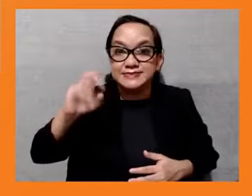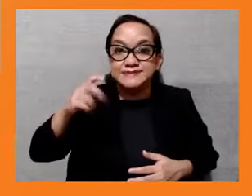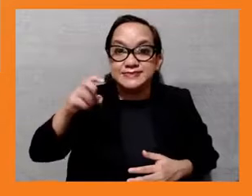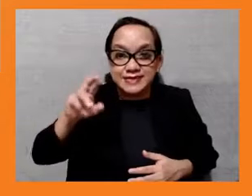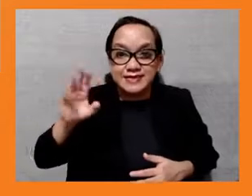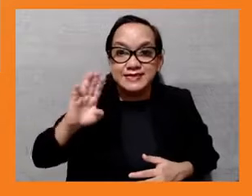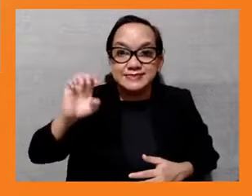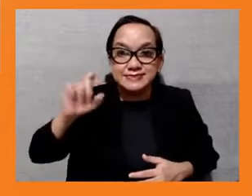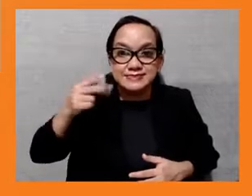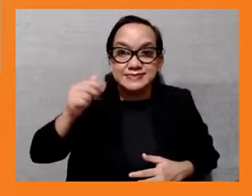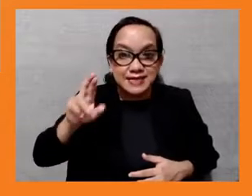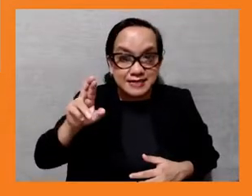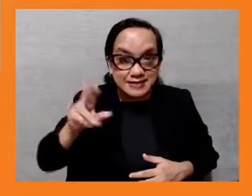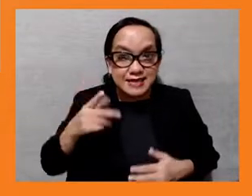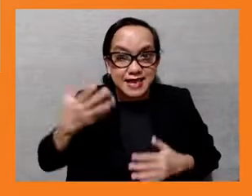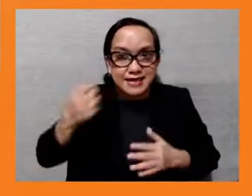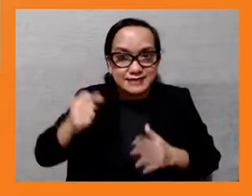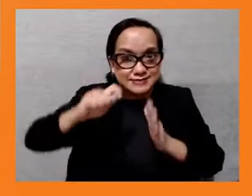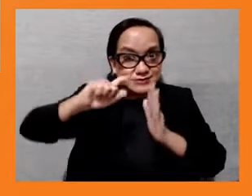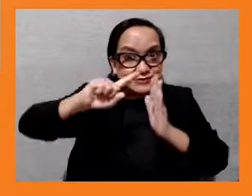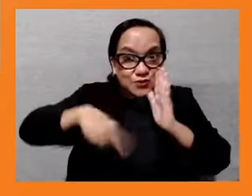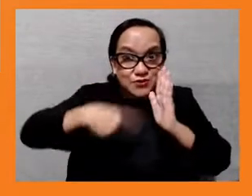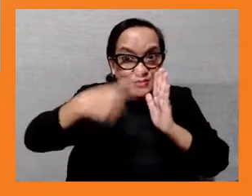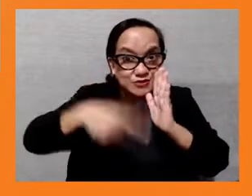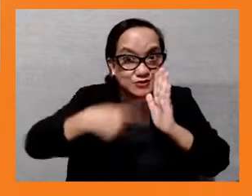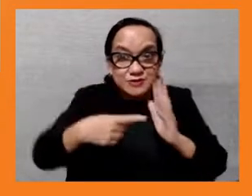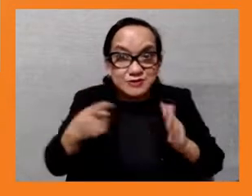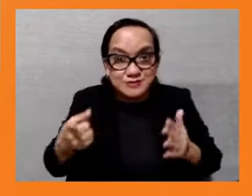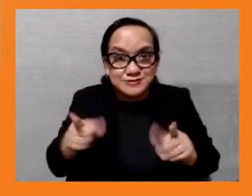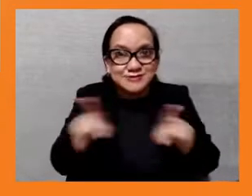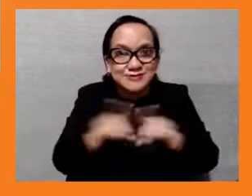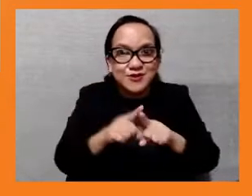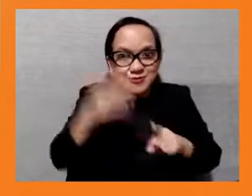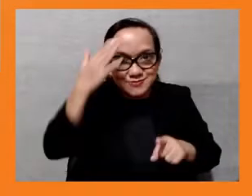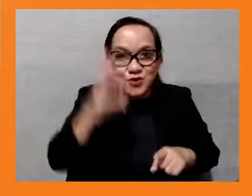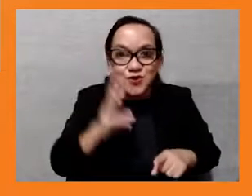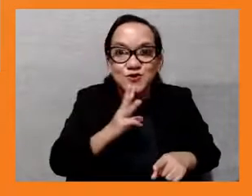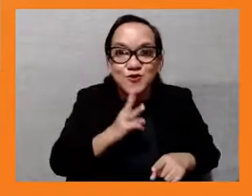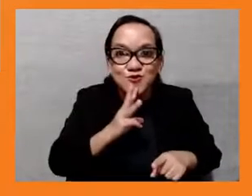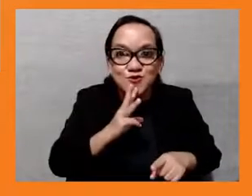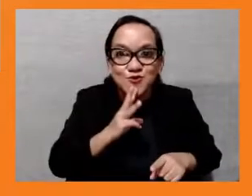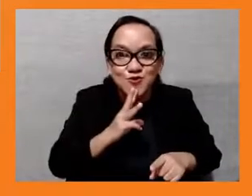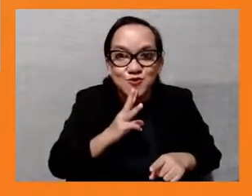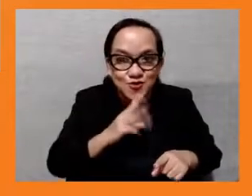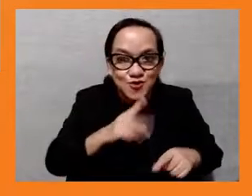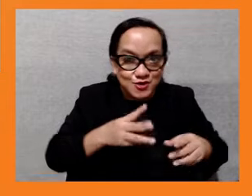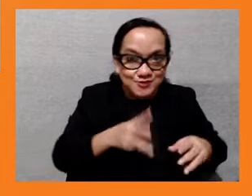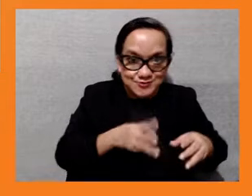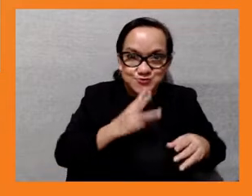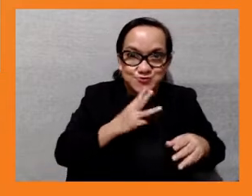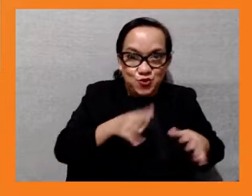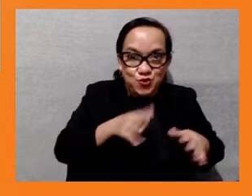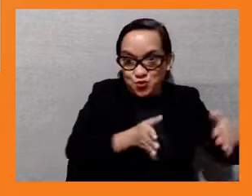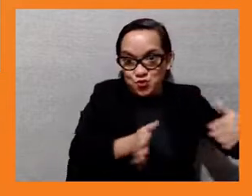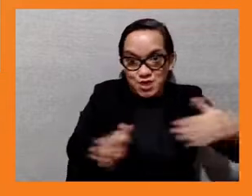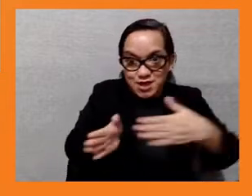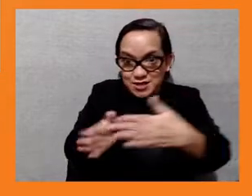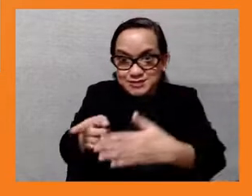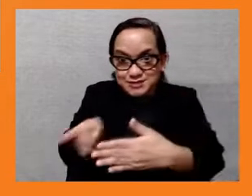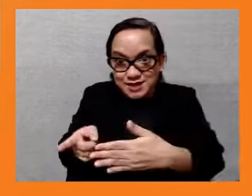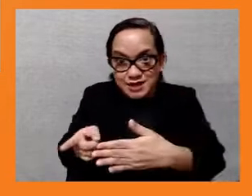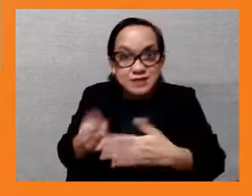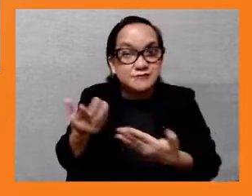better in screening projects for its risks, categorization, and most importantly, in identifying who